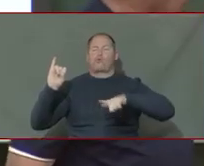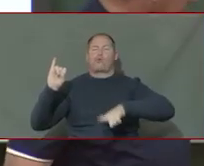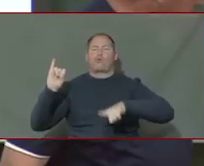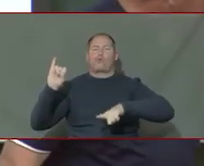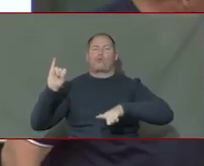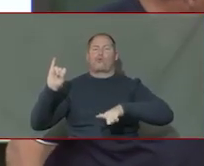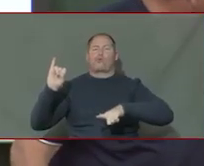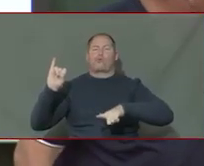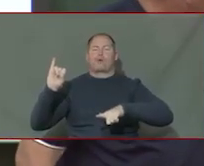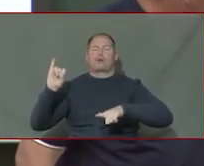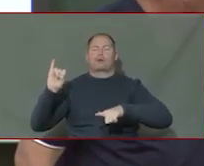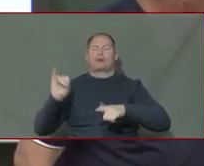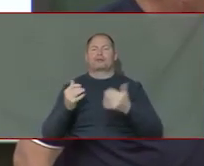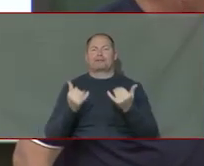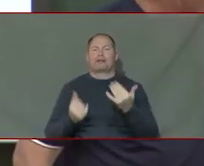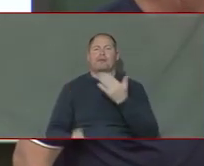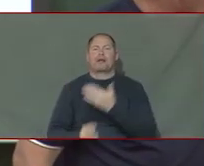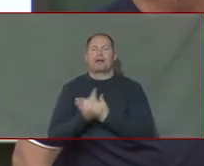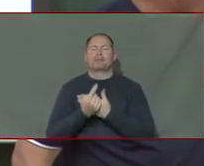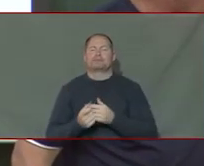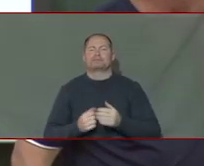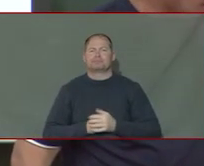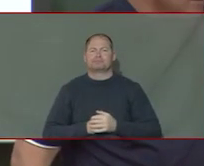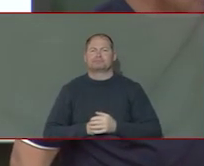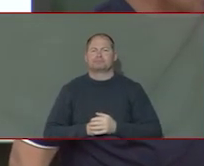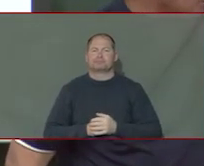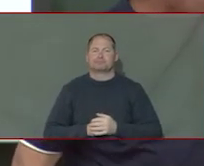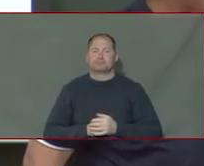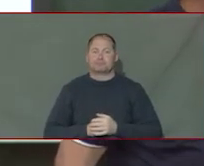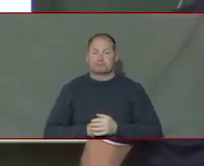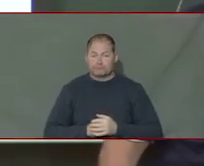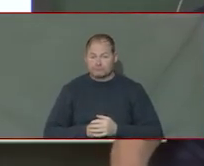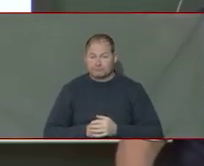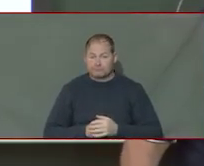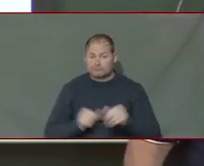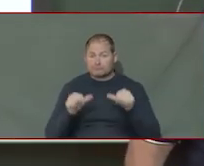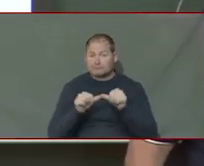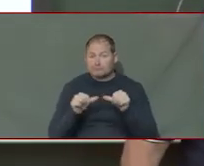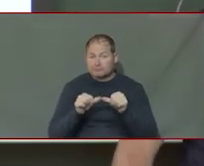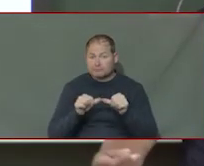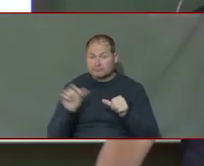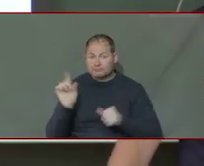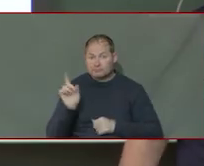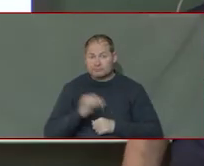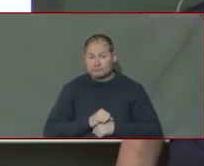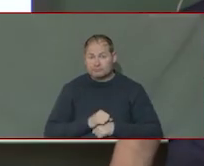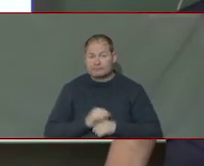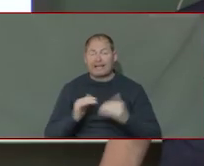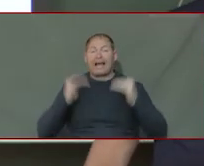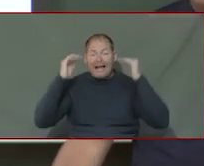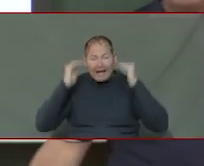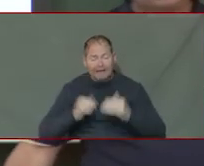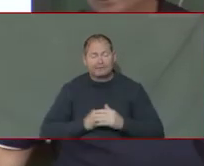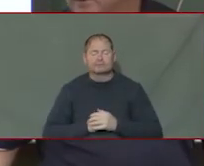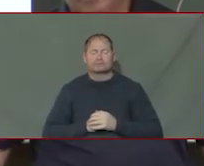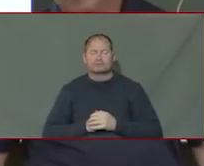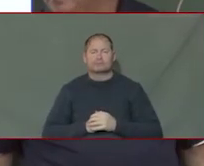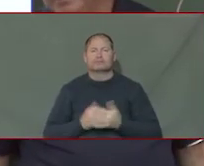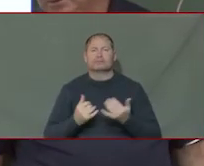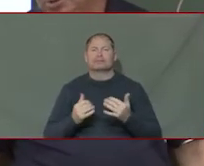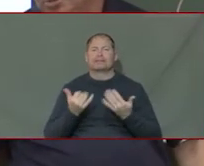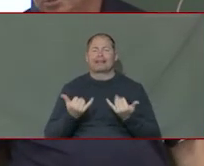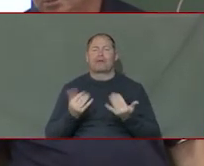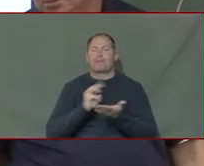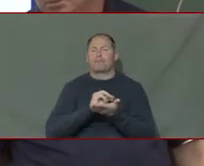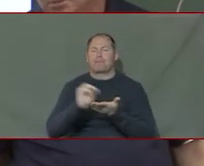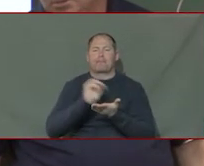What will be the measurement of the glucose in here? It will still be, obviously, because the messenger is not there to give the